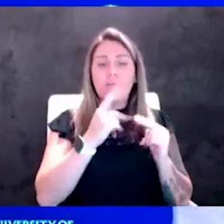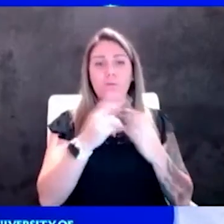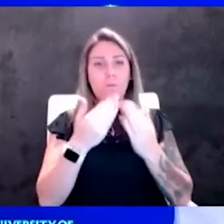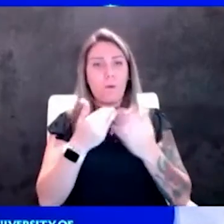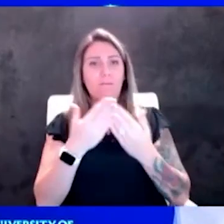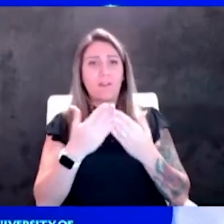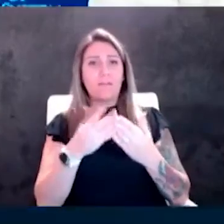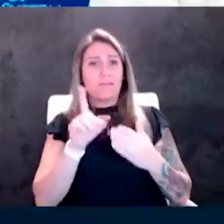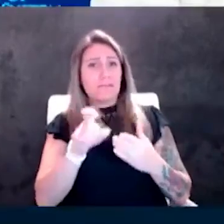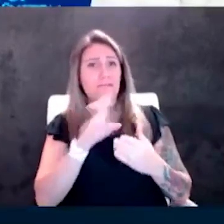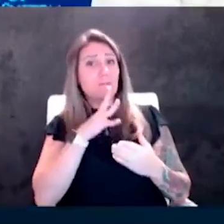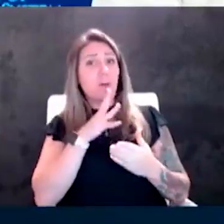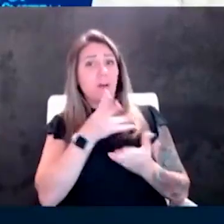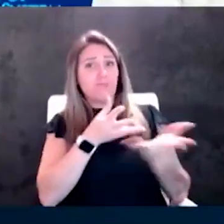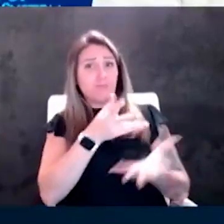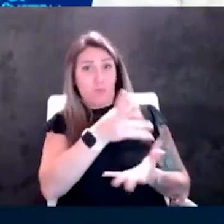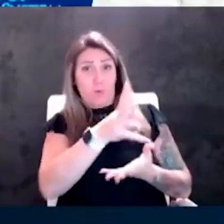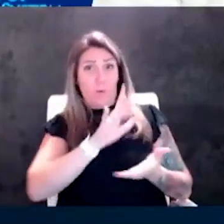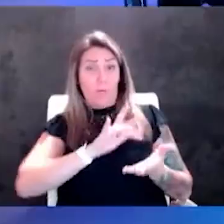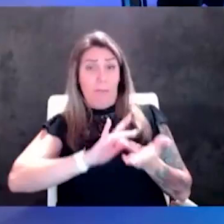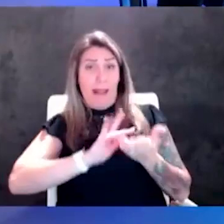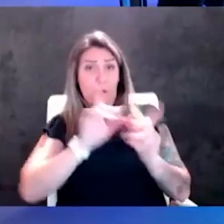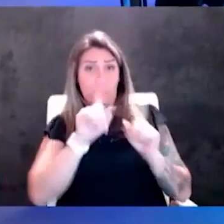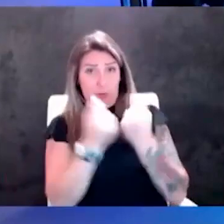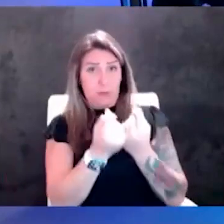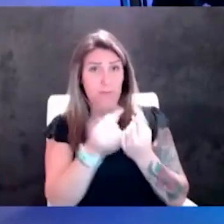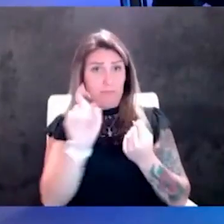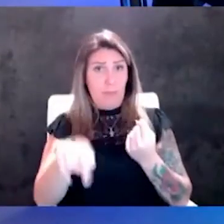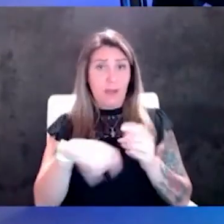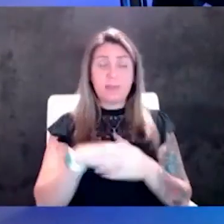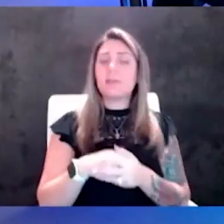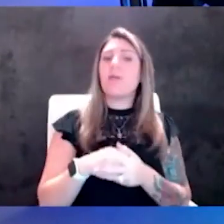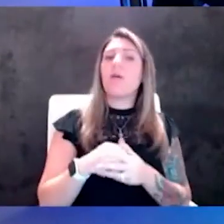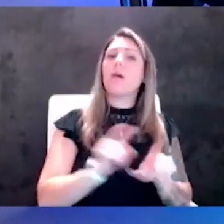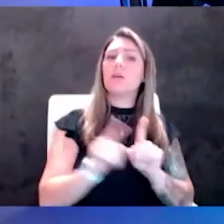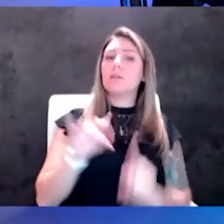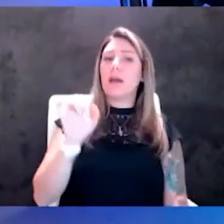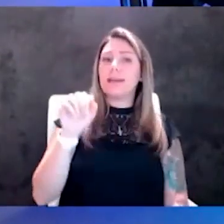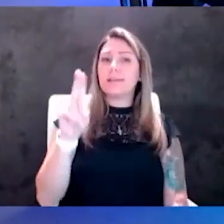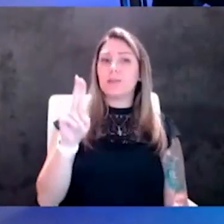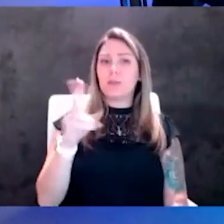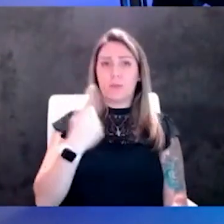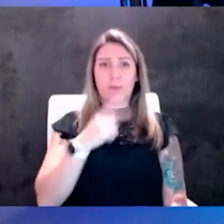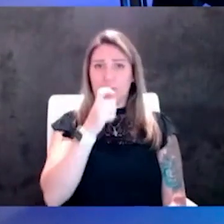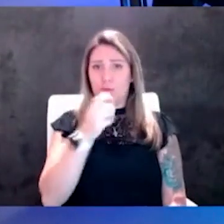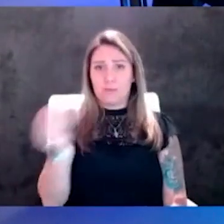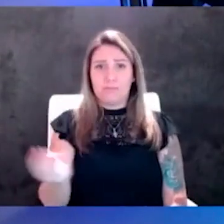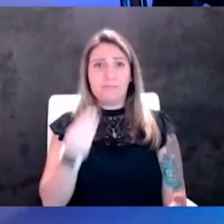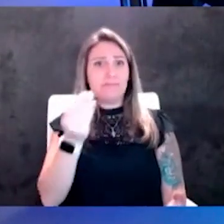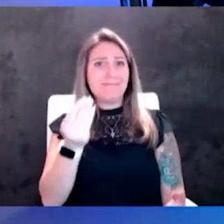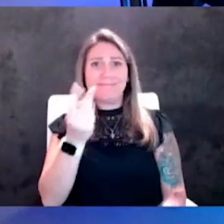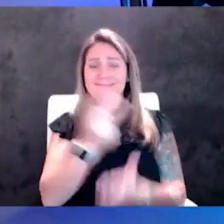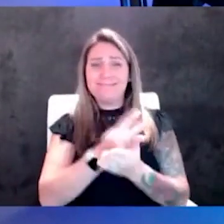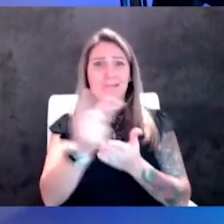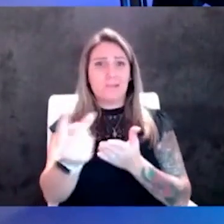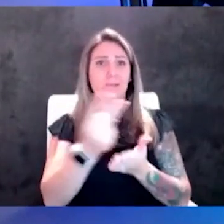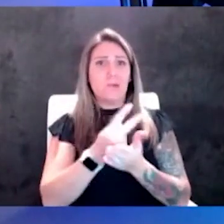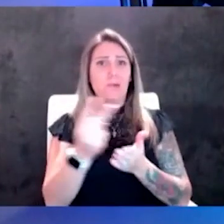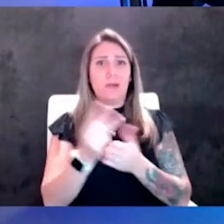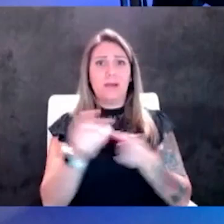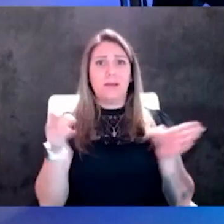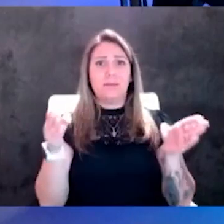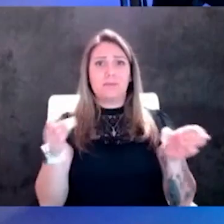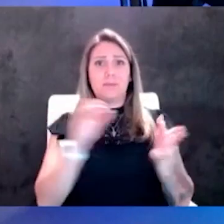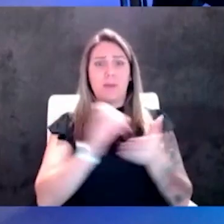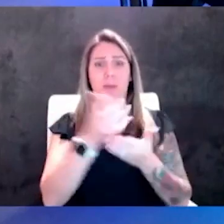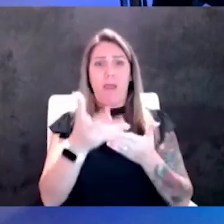know, and Steve, one of the things I know that is even in the ICU, we don't give the 2-week course of antibiotics. We've shortened that considerably because